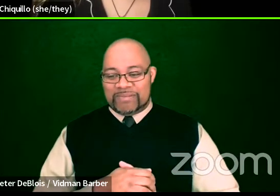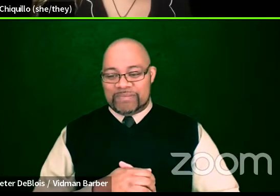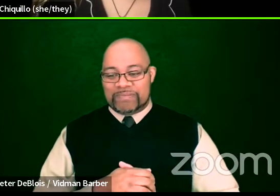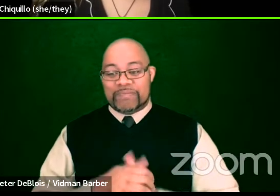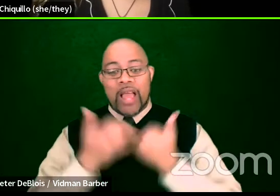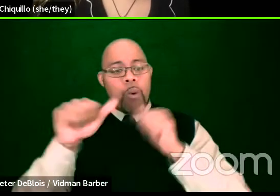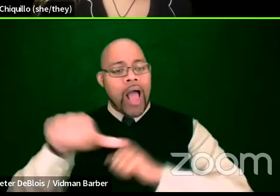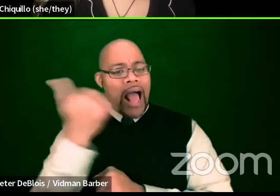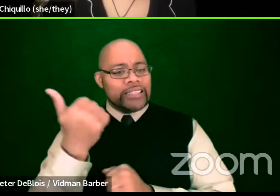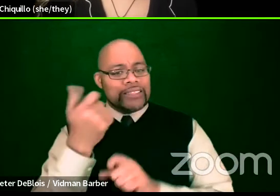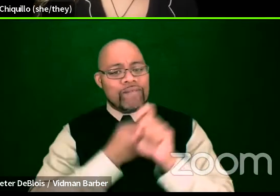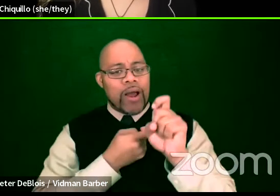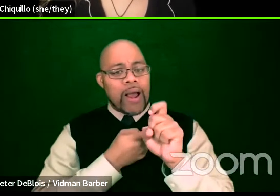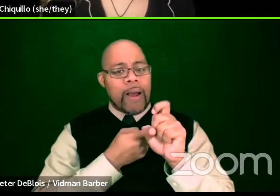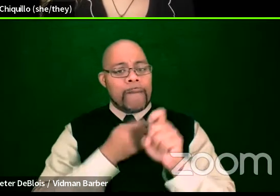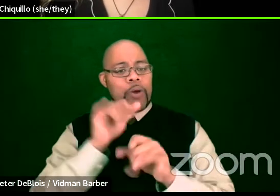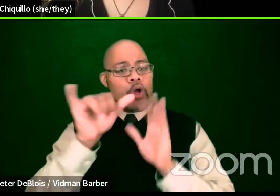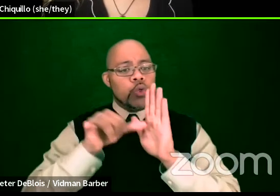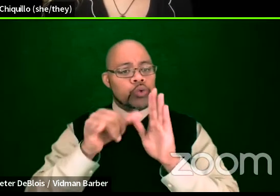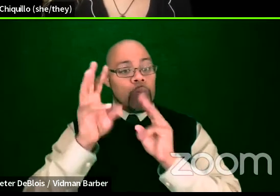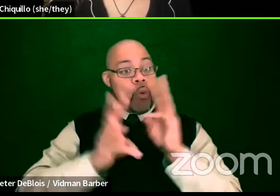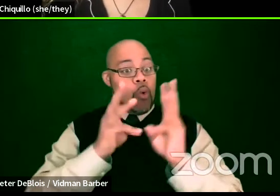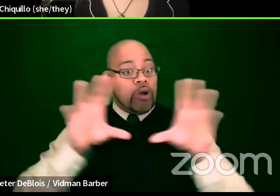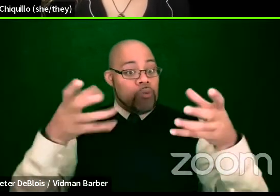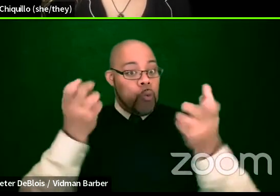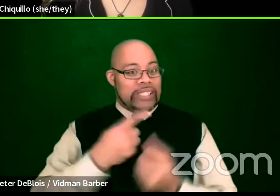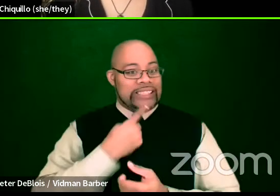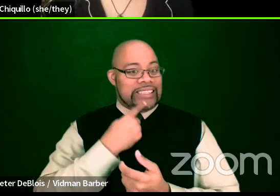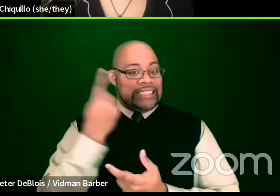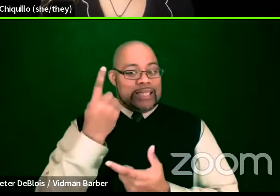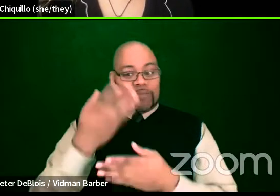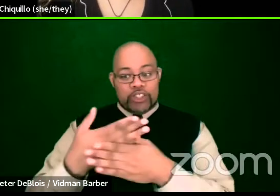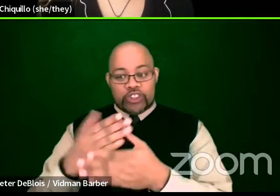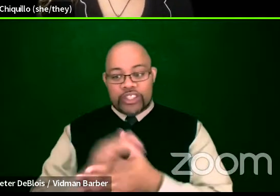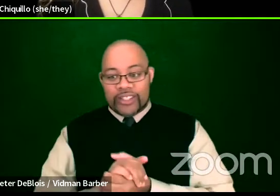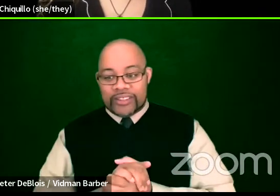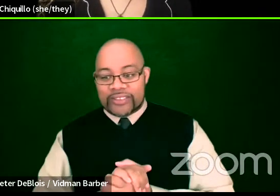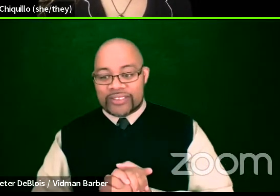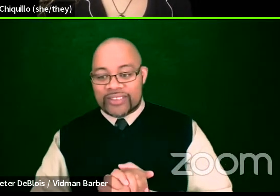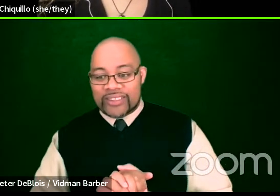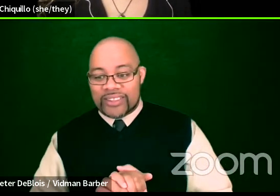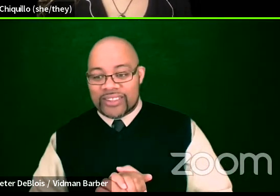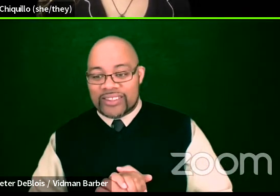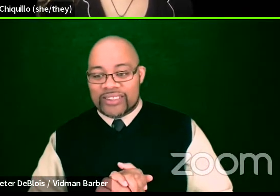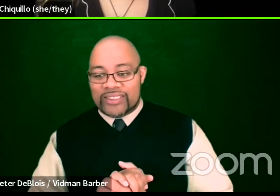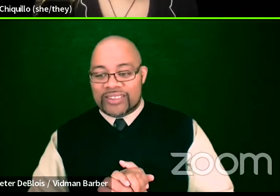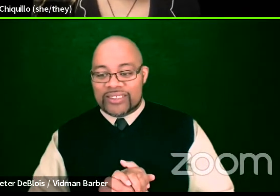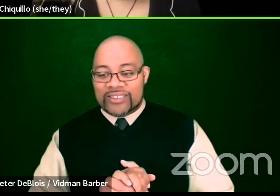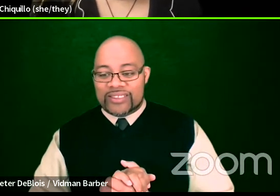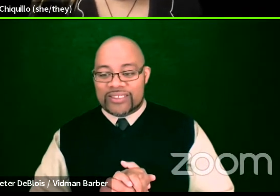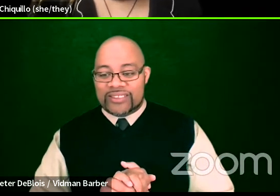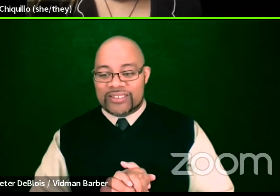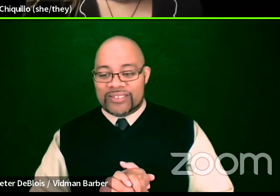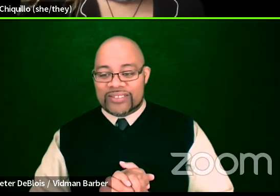Does anybody from the YouTube world want to share in sort of the chat?